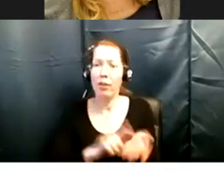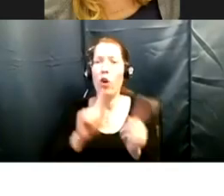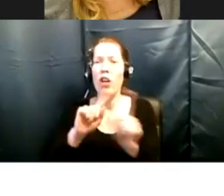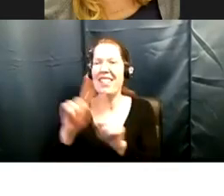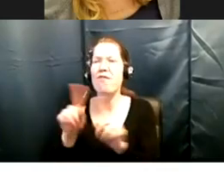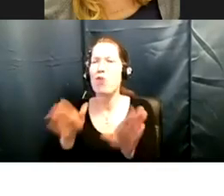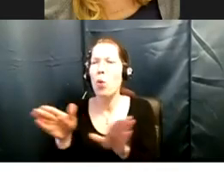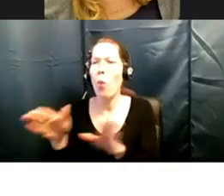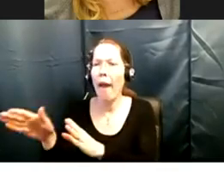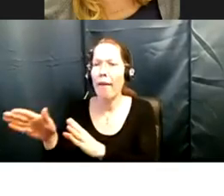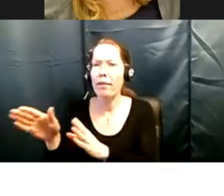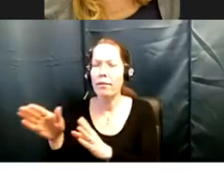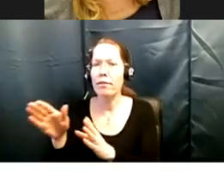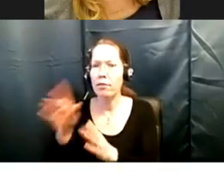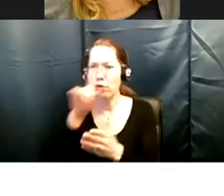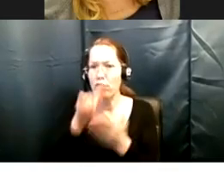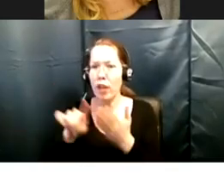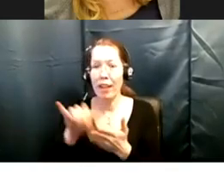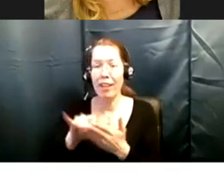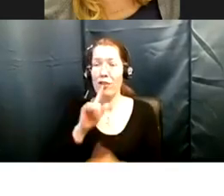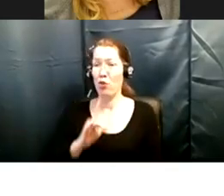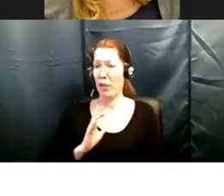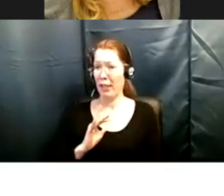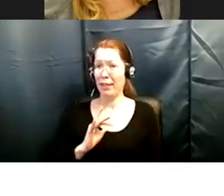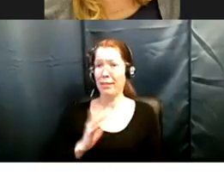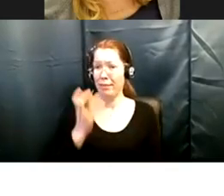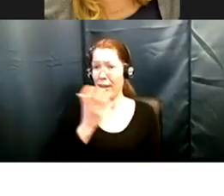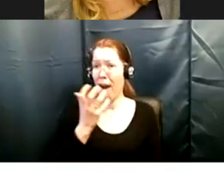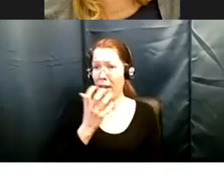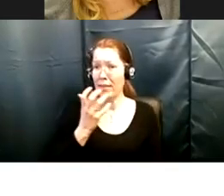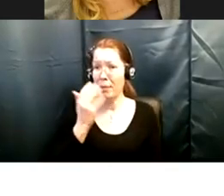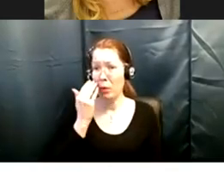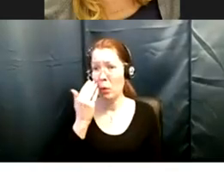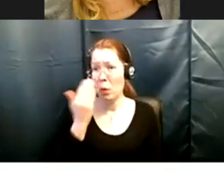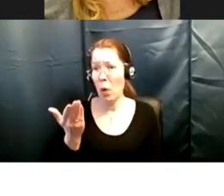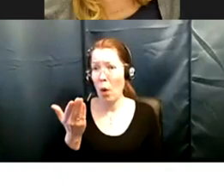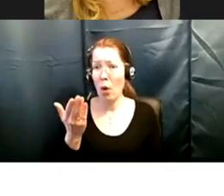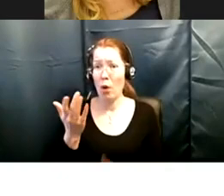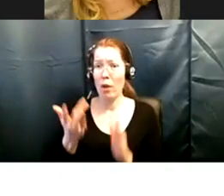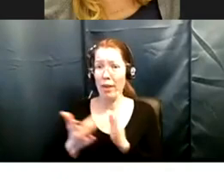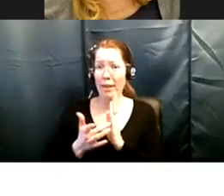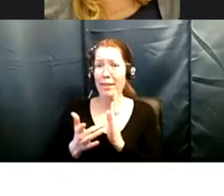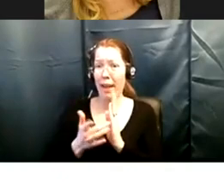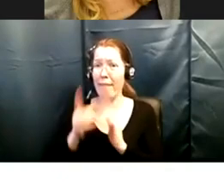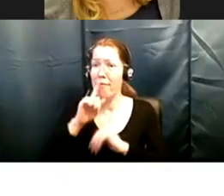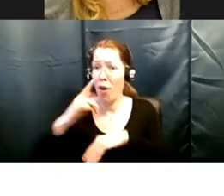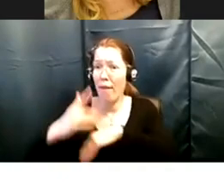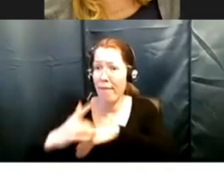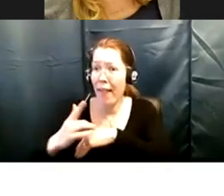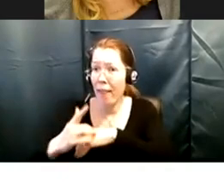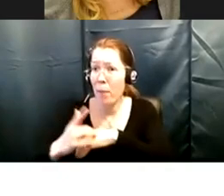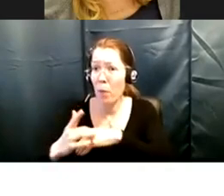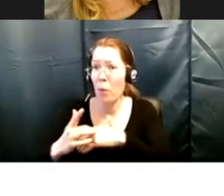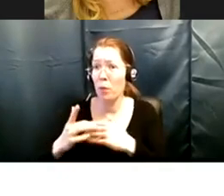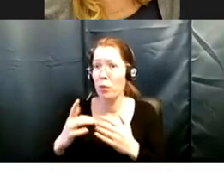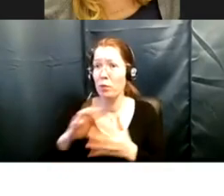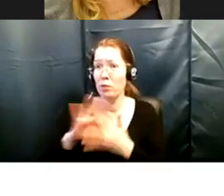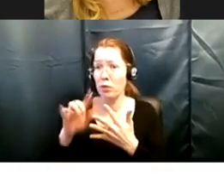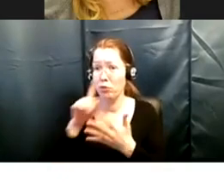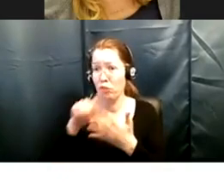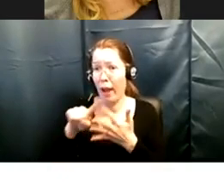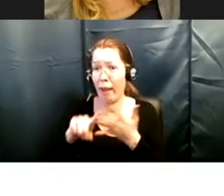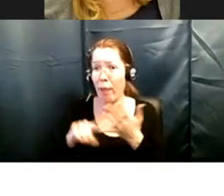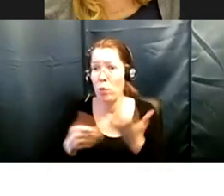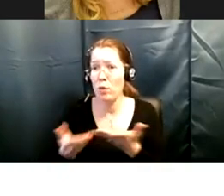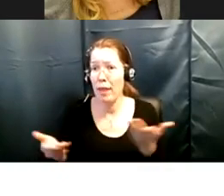it. And so it's awesome to know that these technologies are there. Right. And